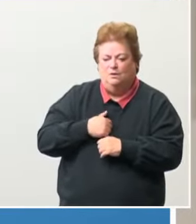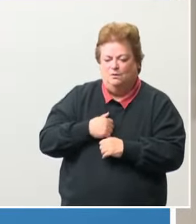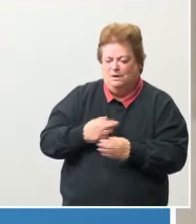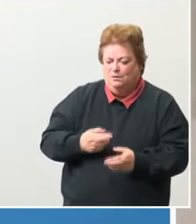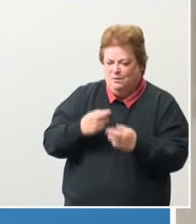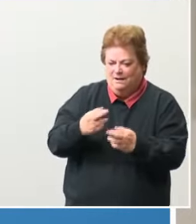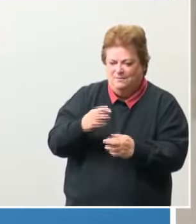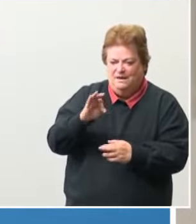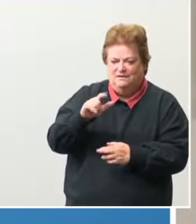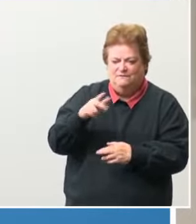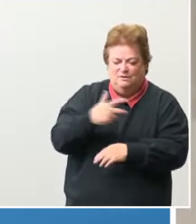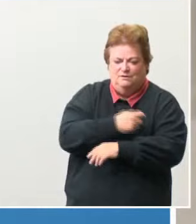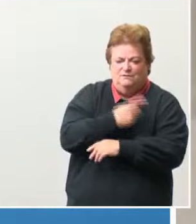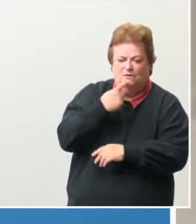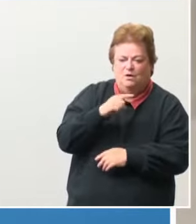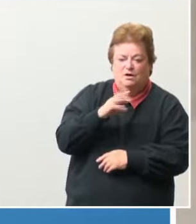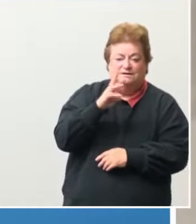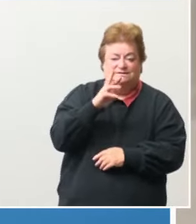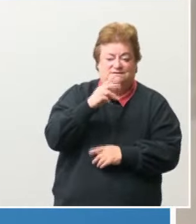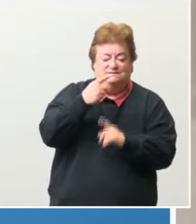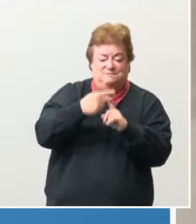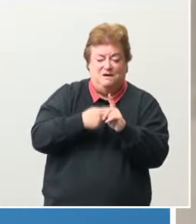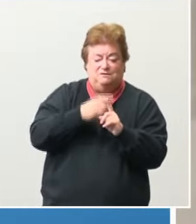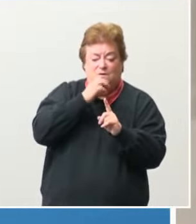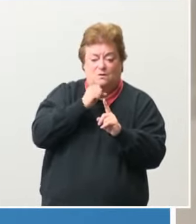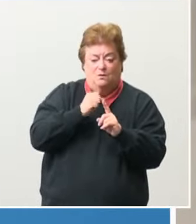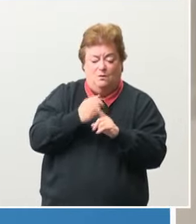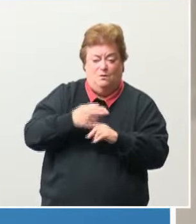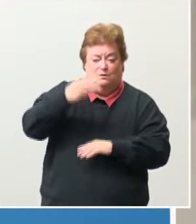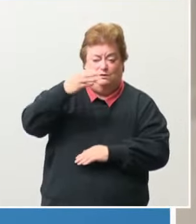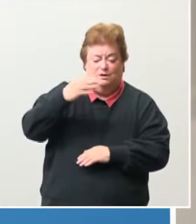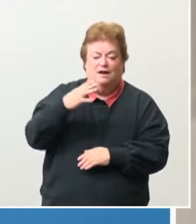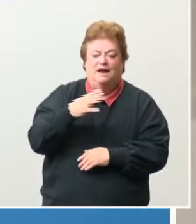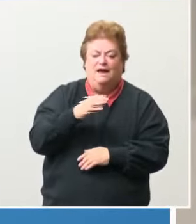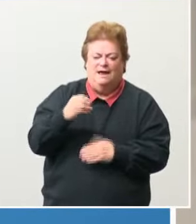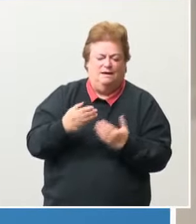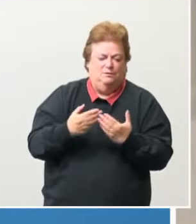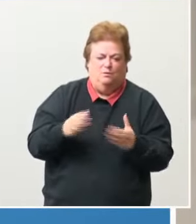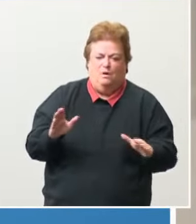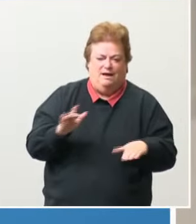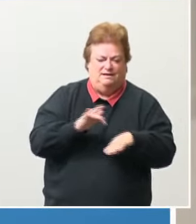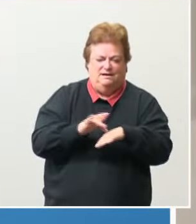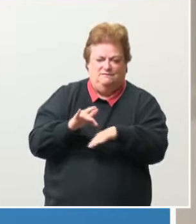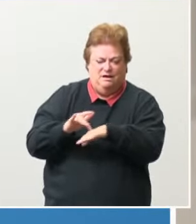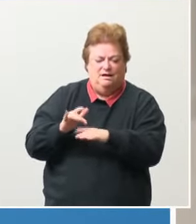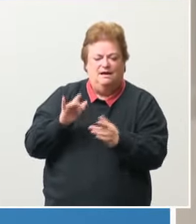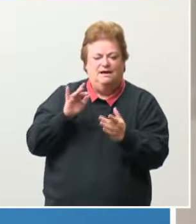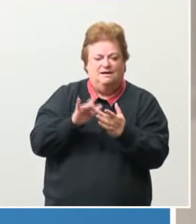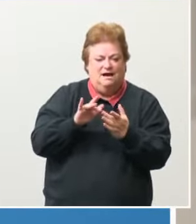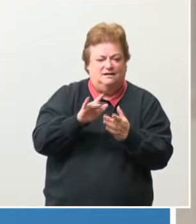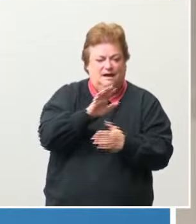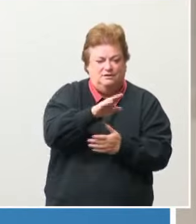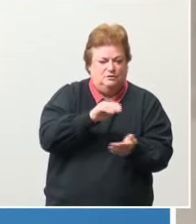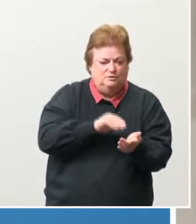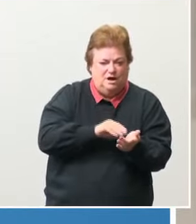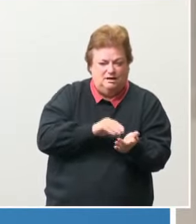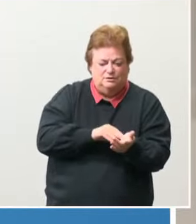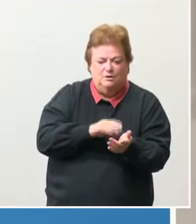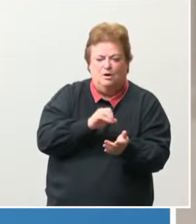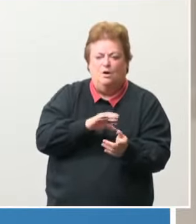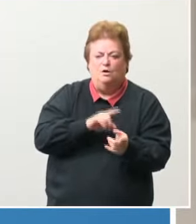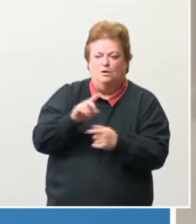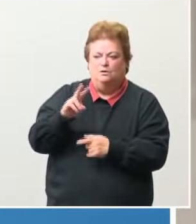anyone age 6 months and older and is widely available. Contact your healthcare provider or go